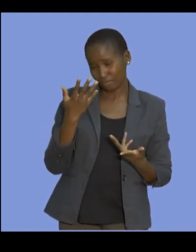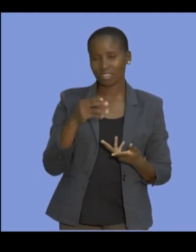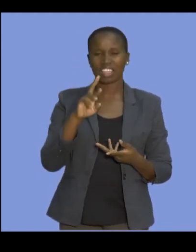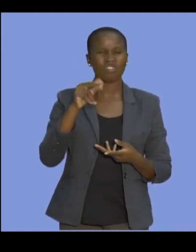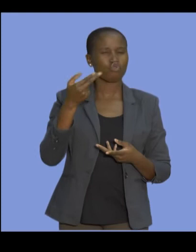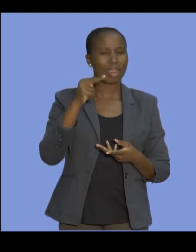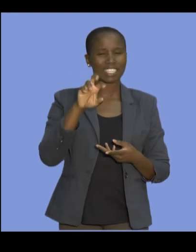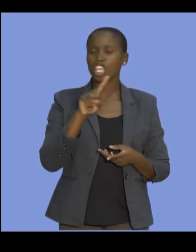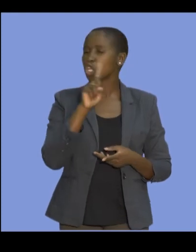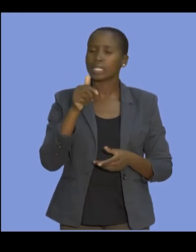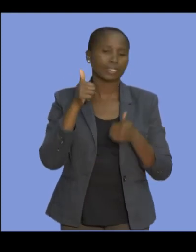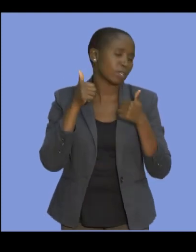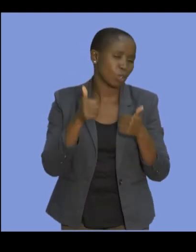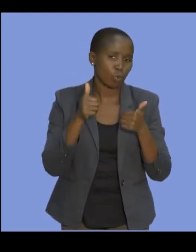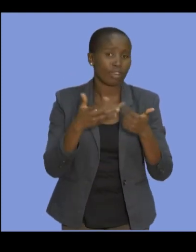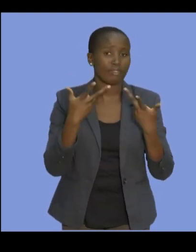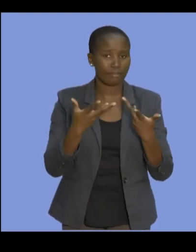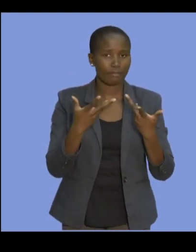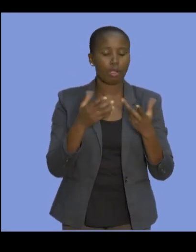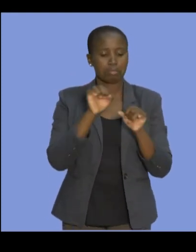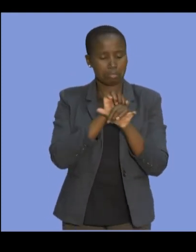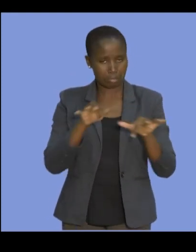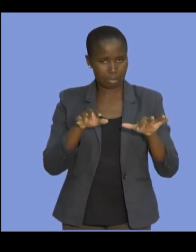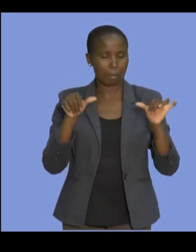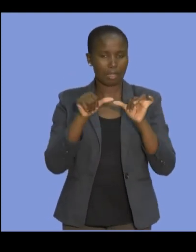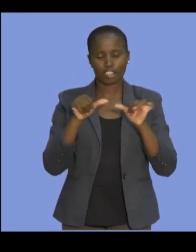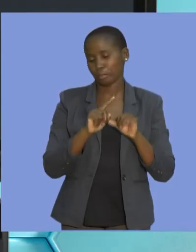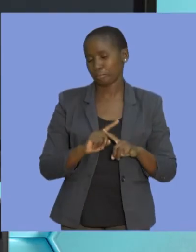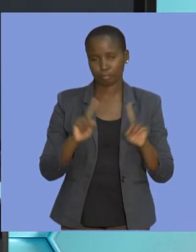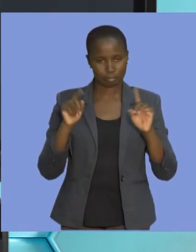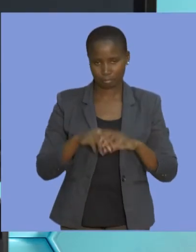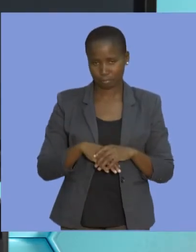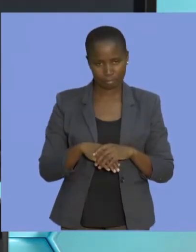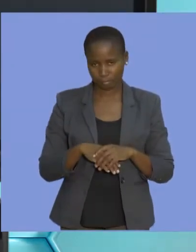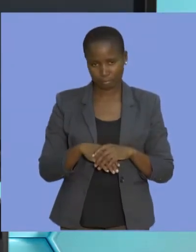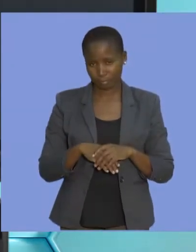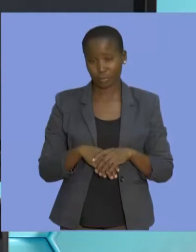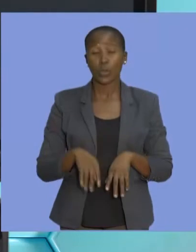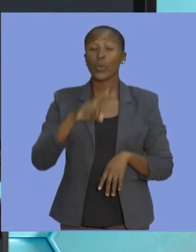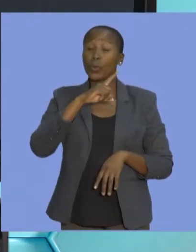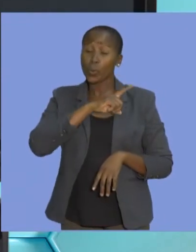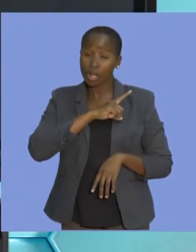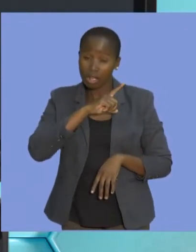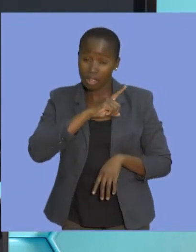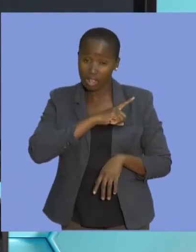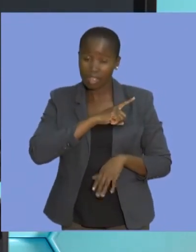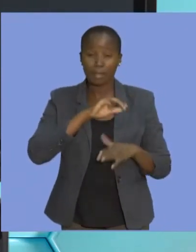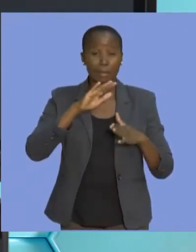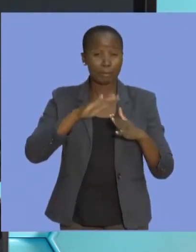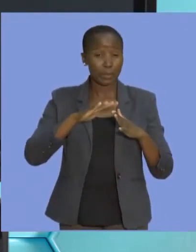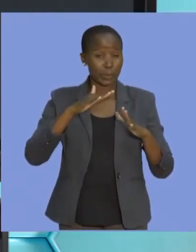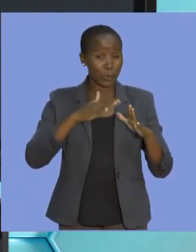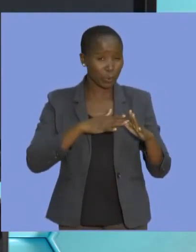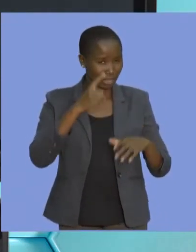good measure of spread, of dispersion, of spread. Because why? What do you